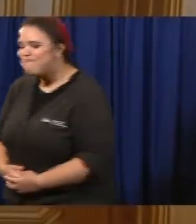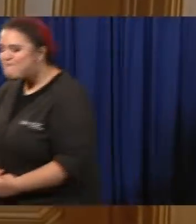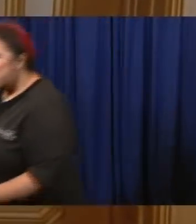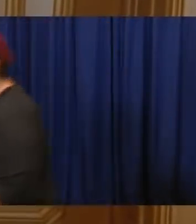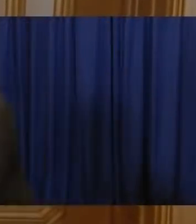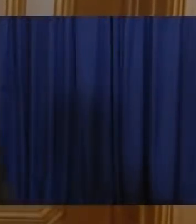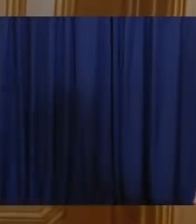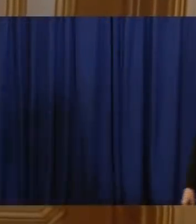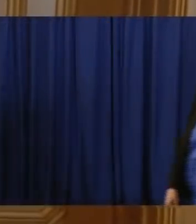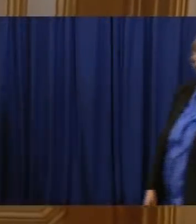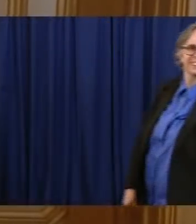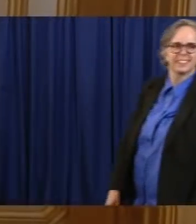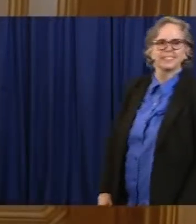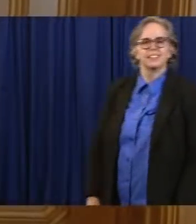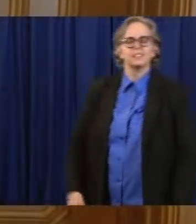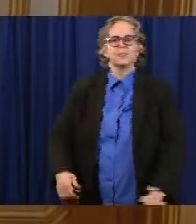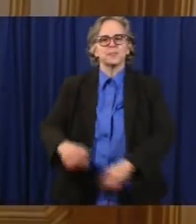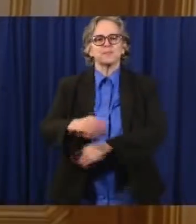there's a lot of things still going